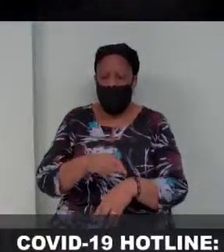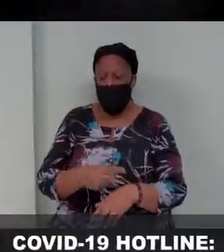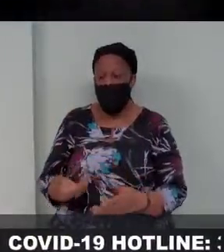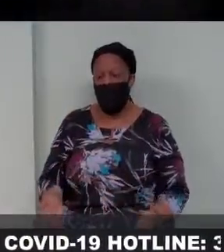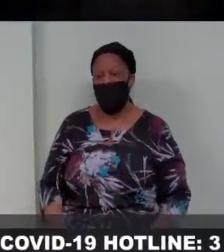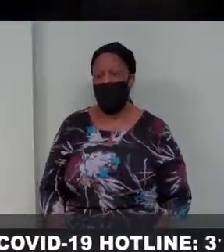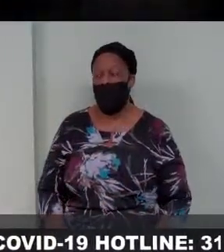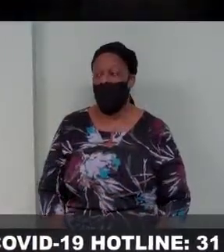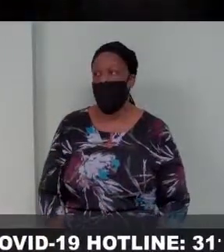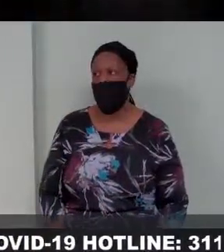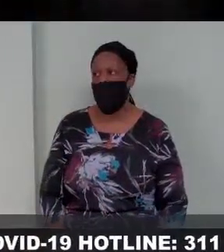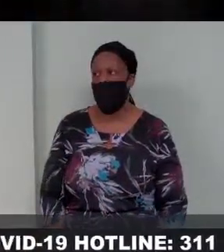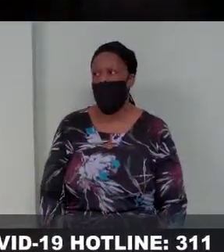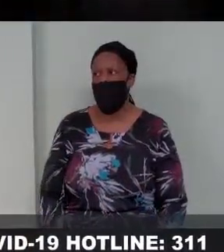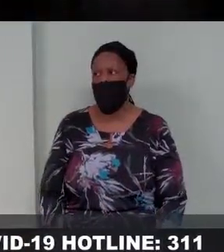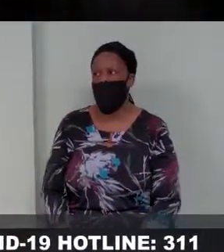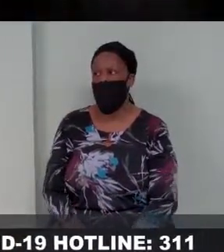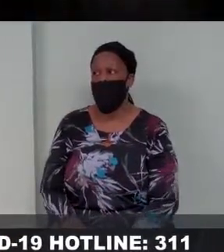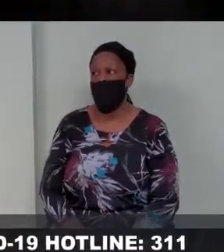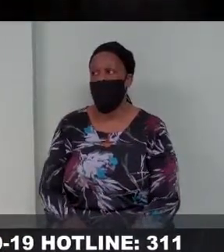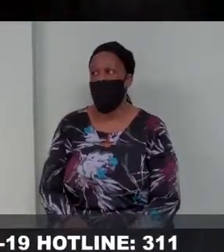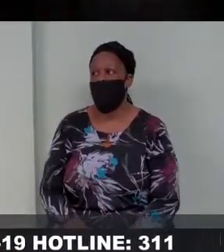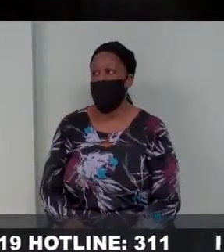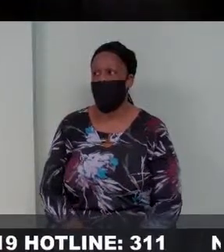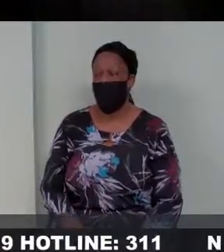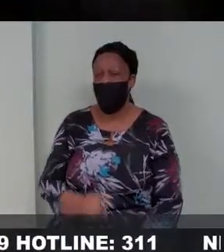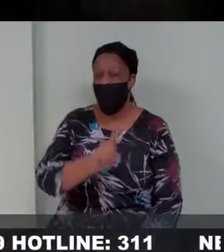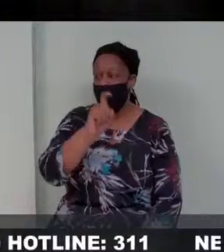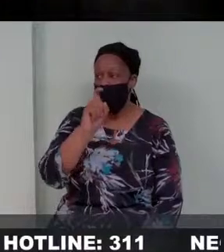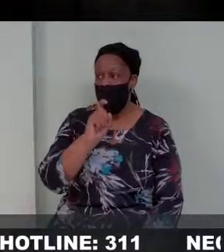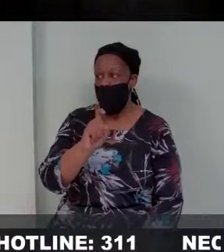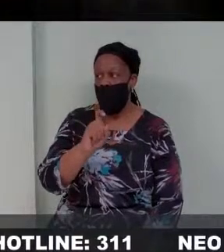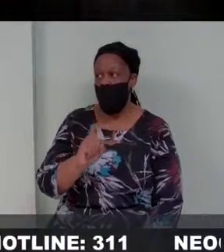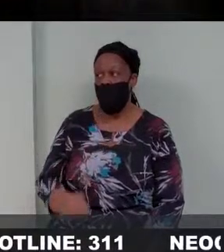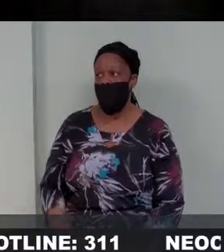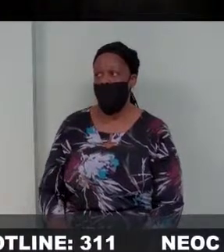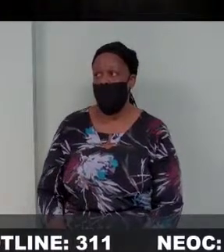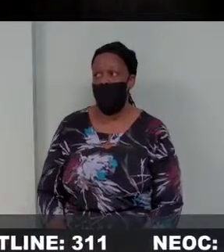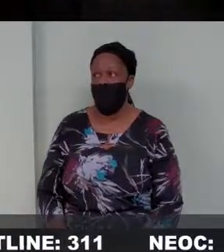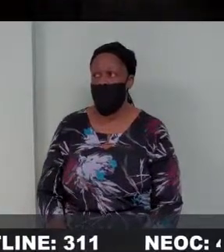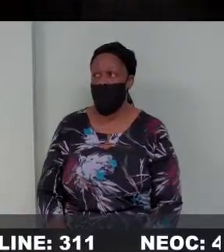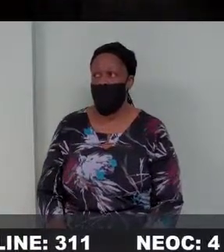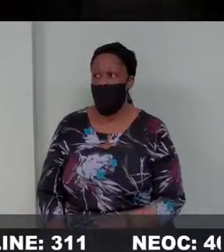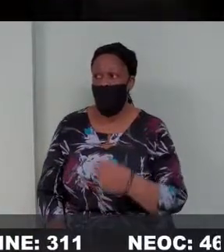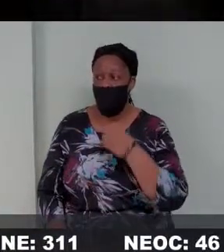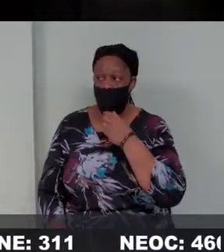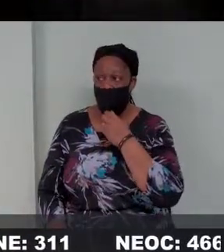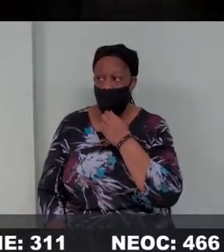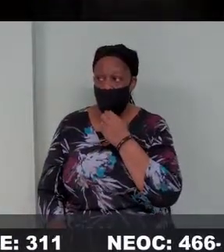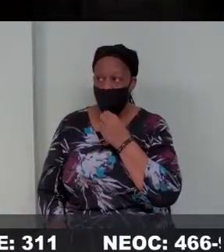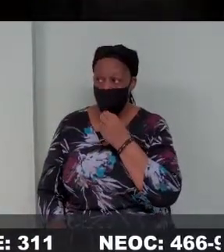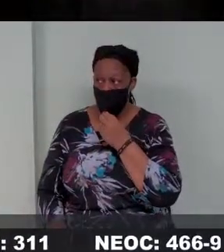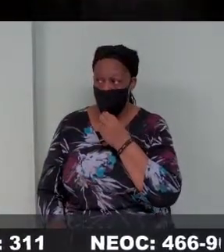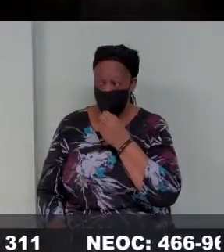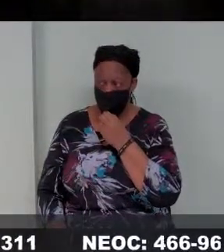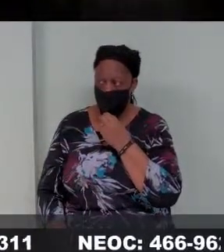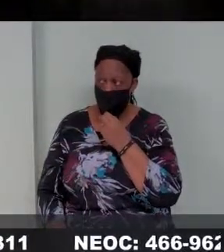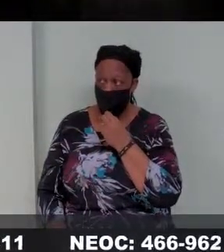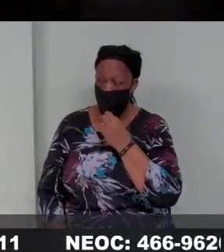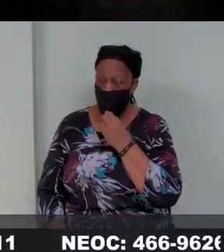Thank you, Superintendent. These next two questions, these are our last questions